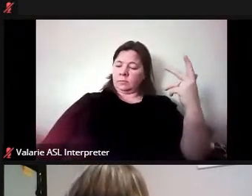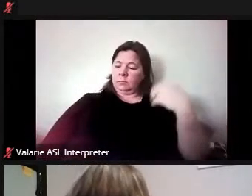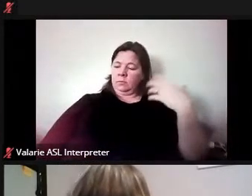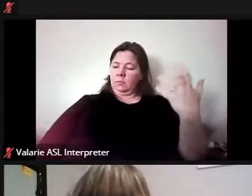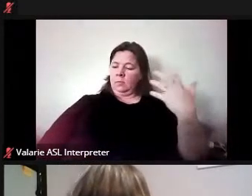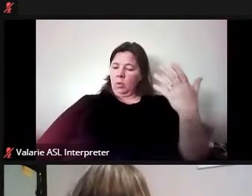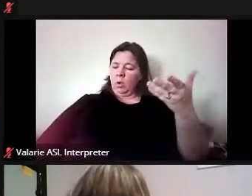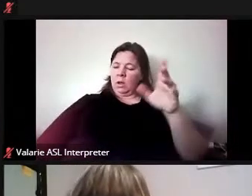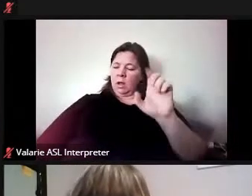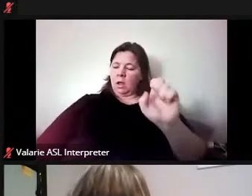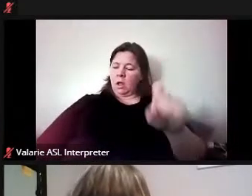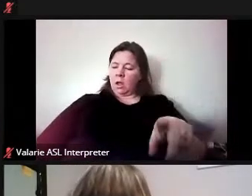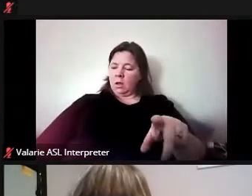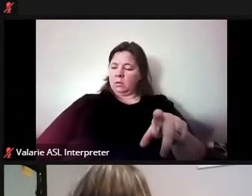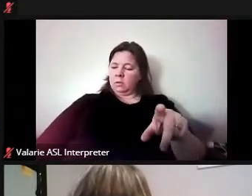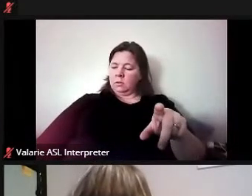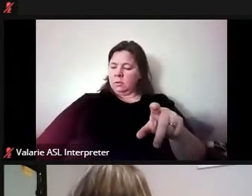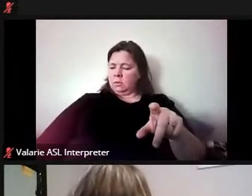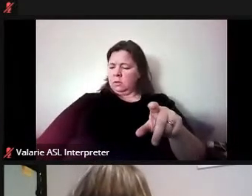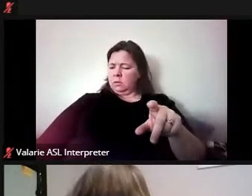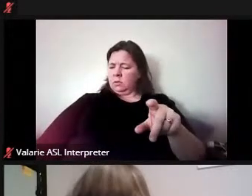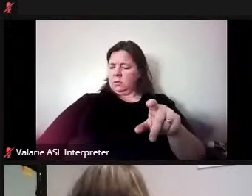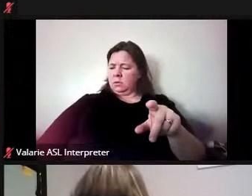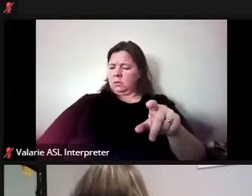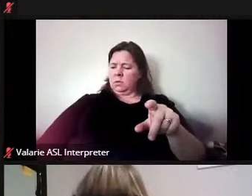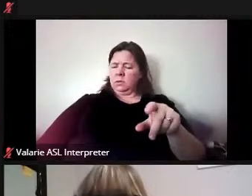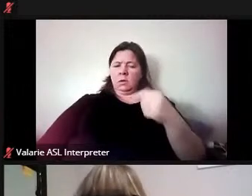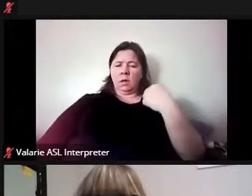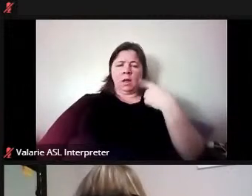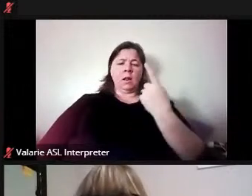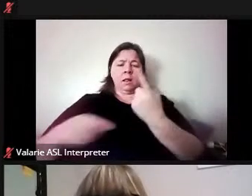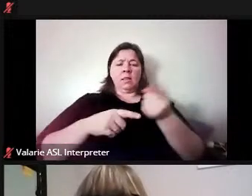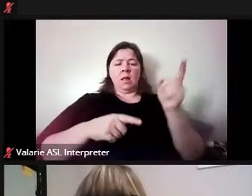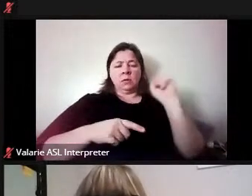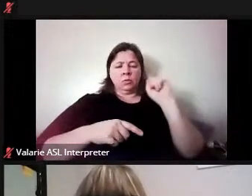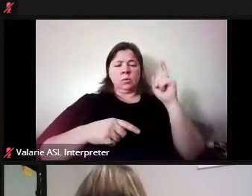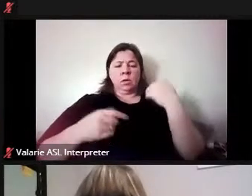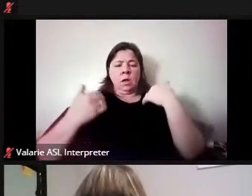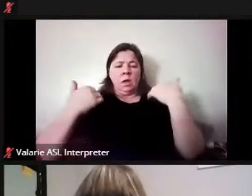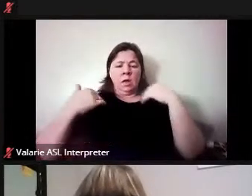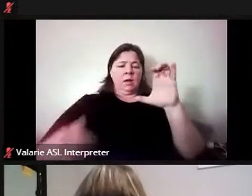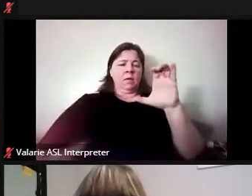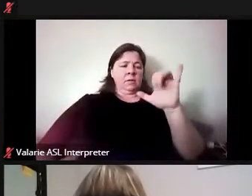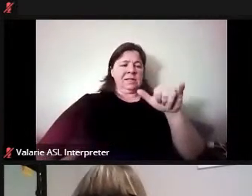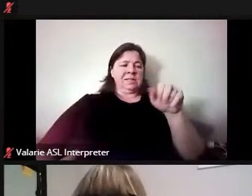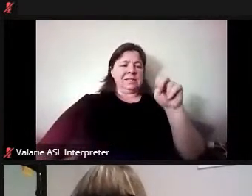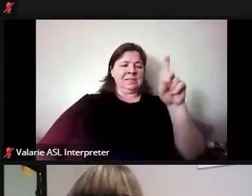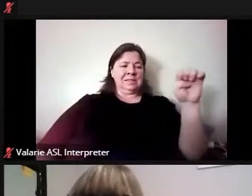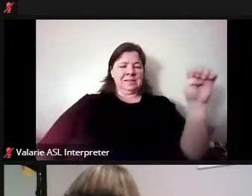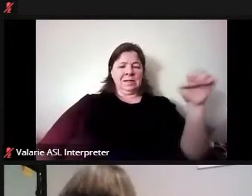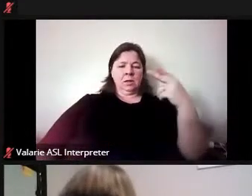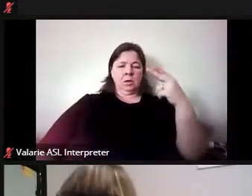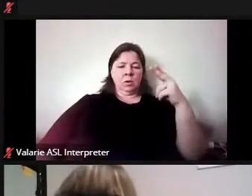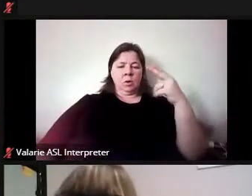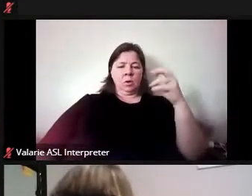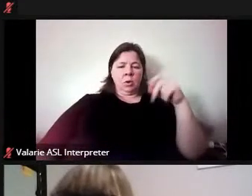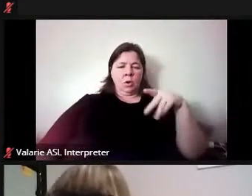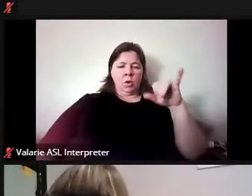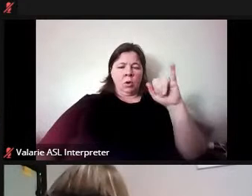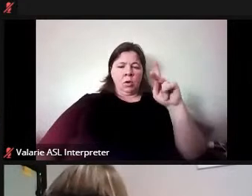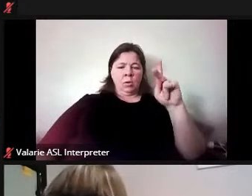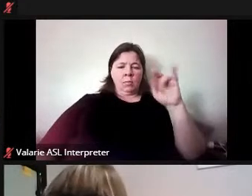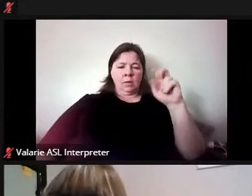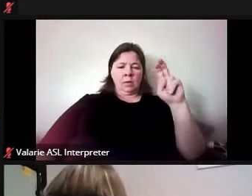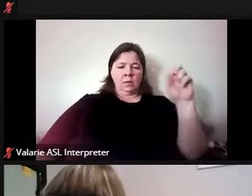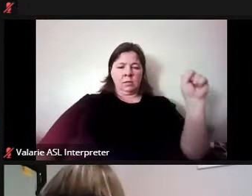ask GURSMINDER, we have had, last week we had Cindy Hopkins on, and I'm sure she hasn't met